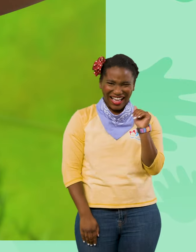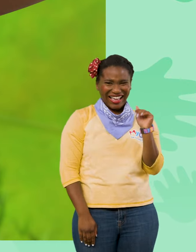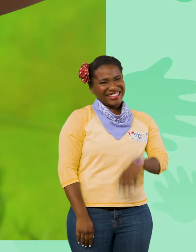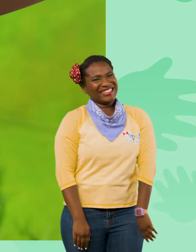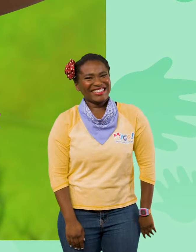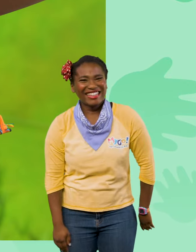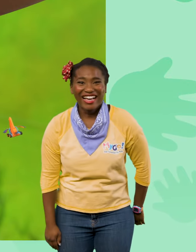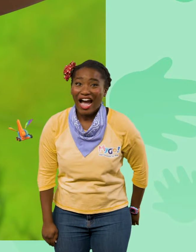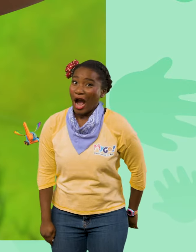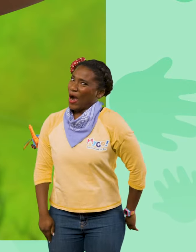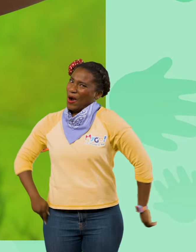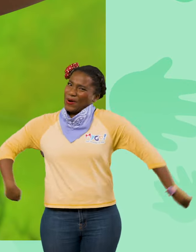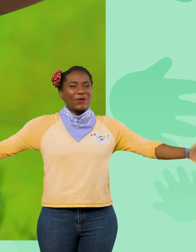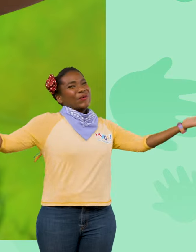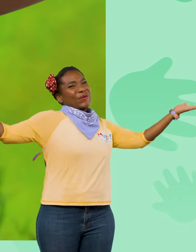Bye.